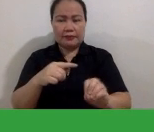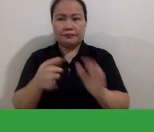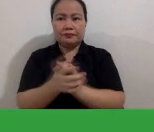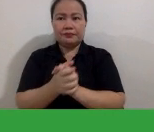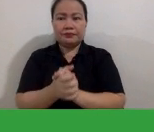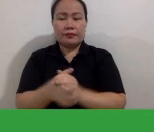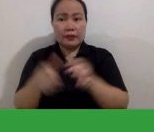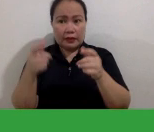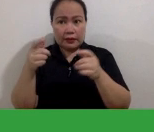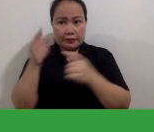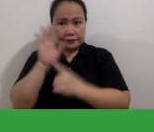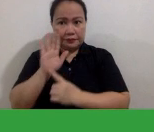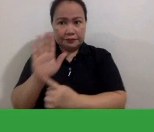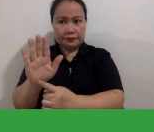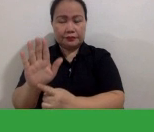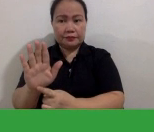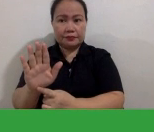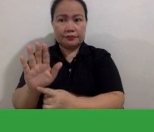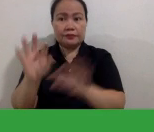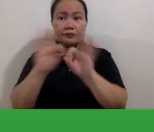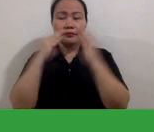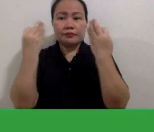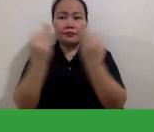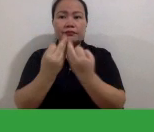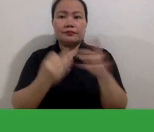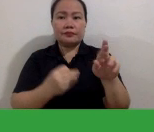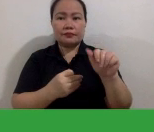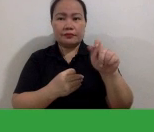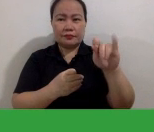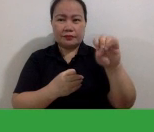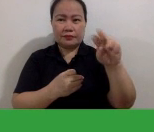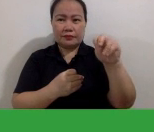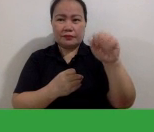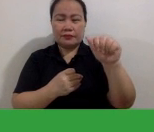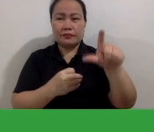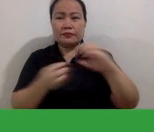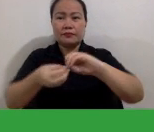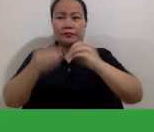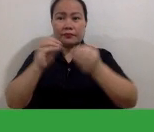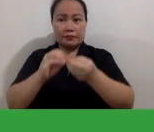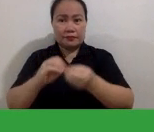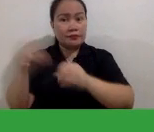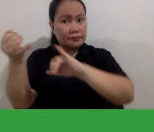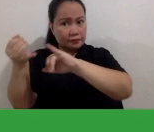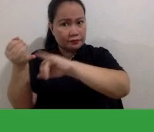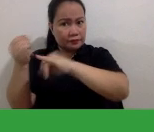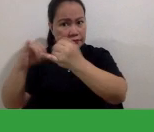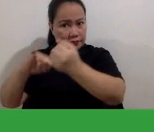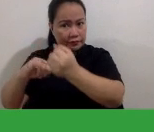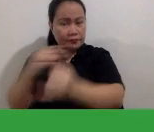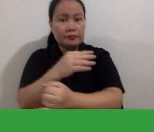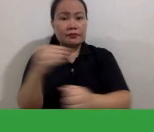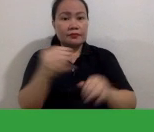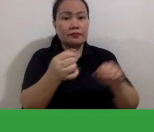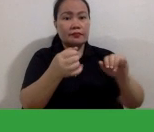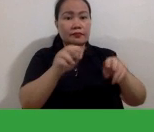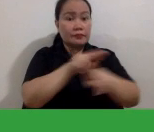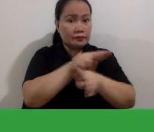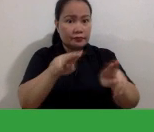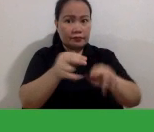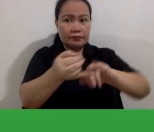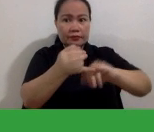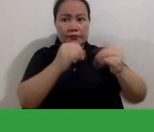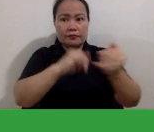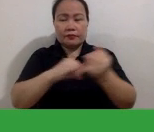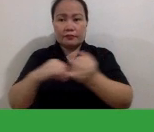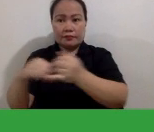So let me show you again the family of rational numbers. So we have the integers and non-integers. So